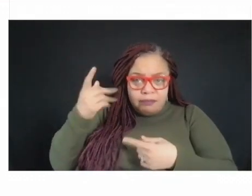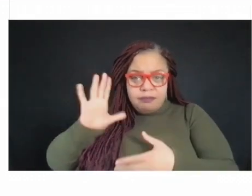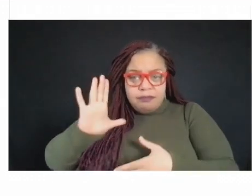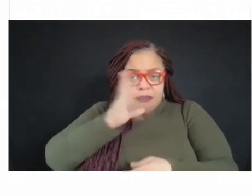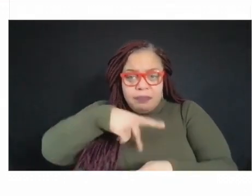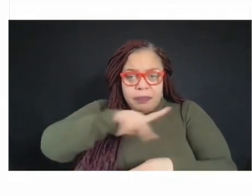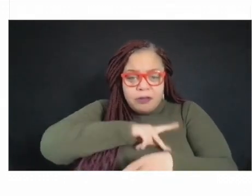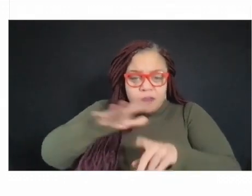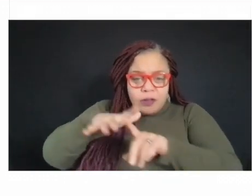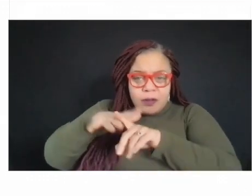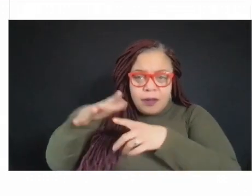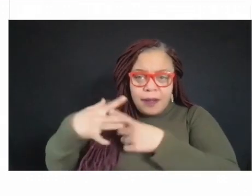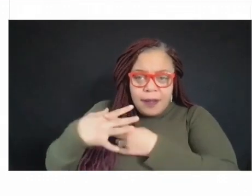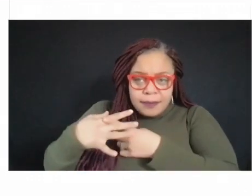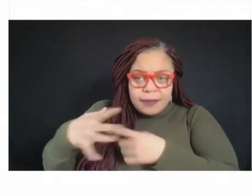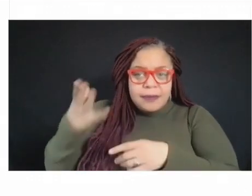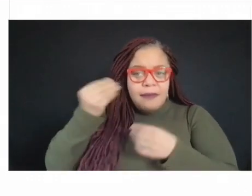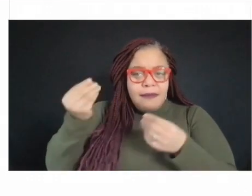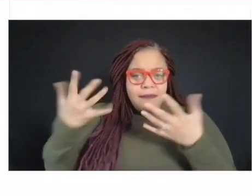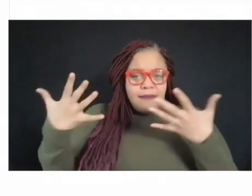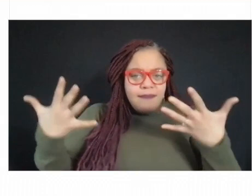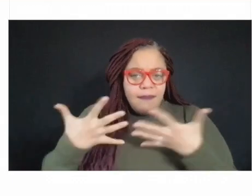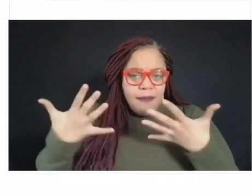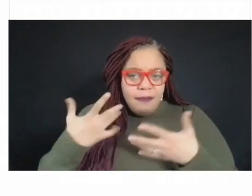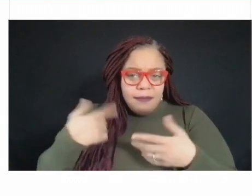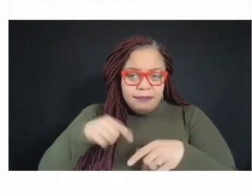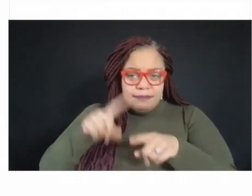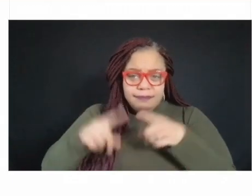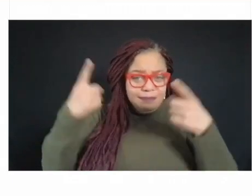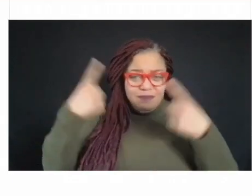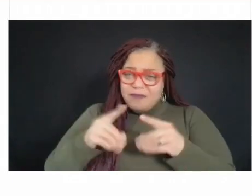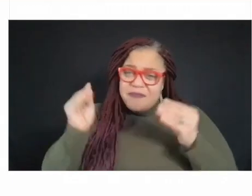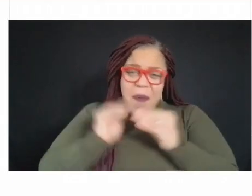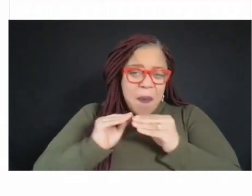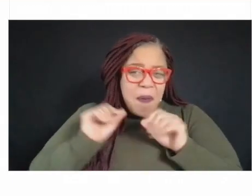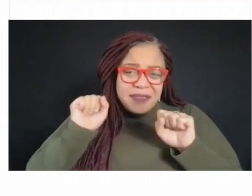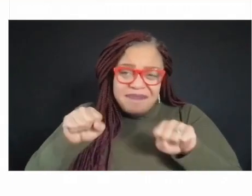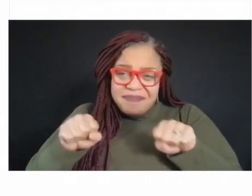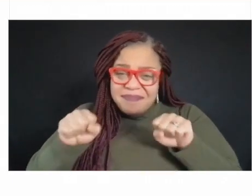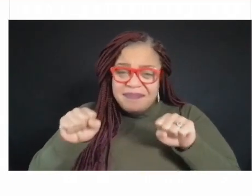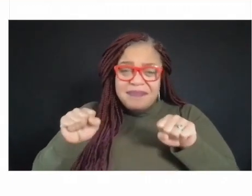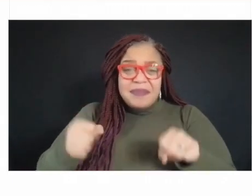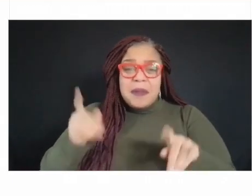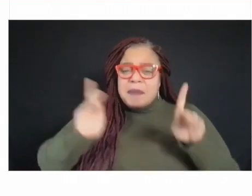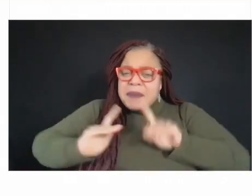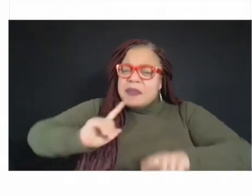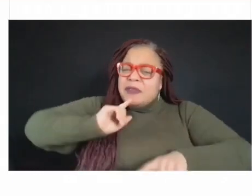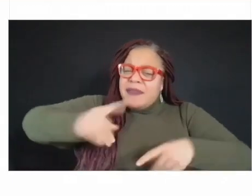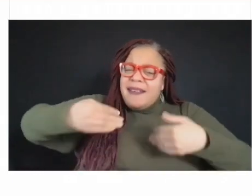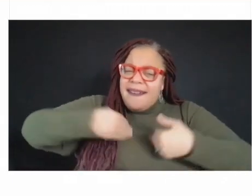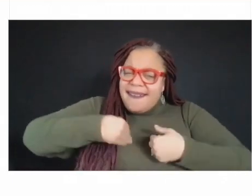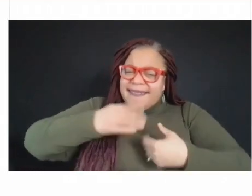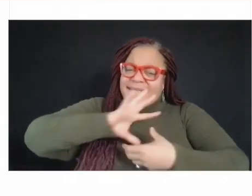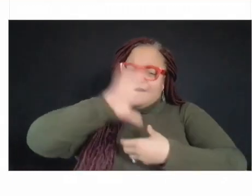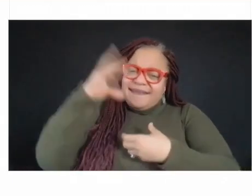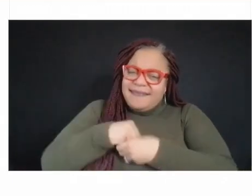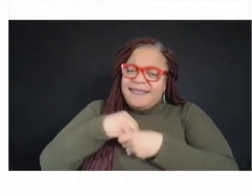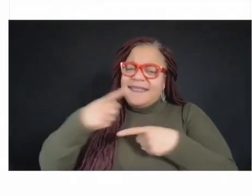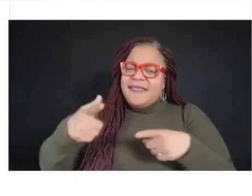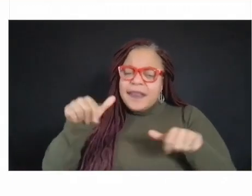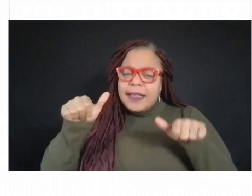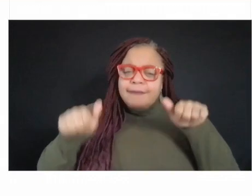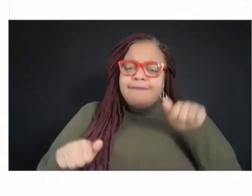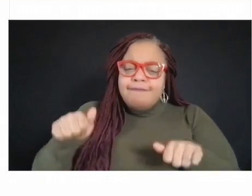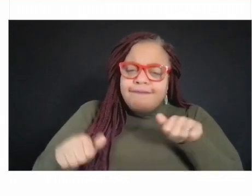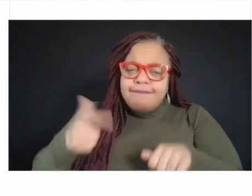cannot agree more that, for some people, there's really this sort of perception of vaccination as being